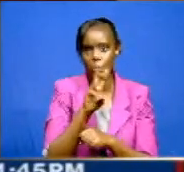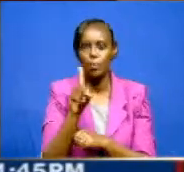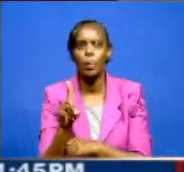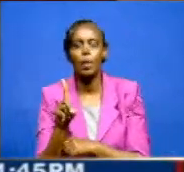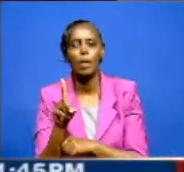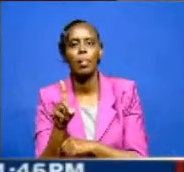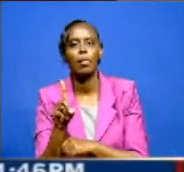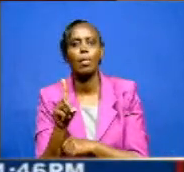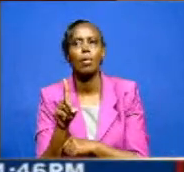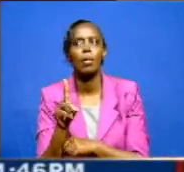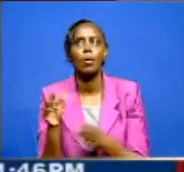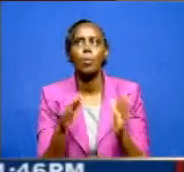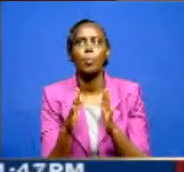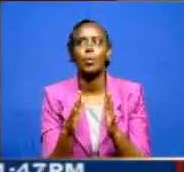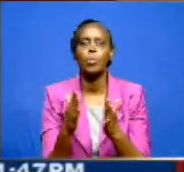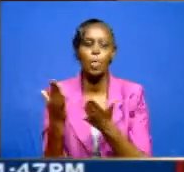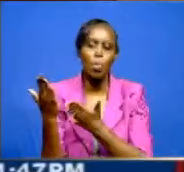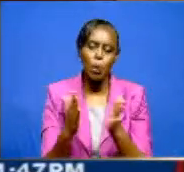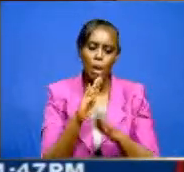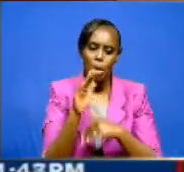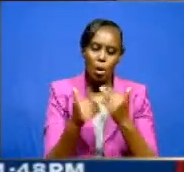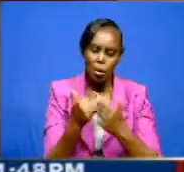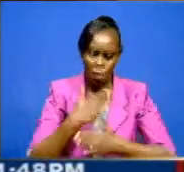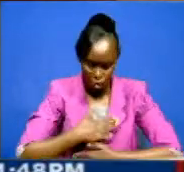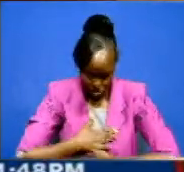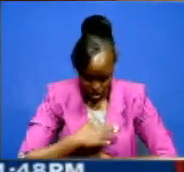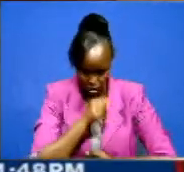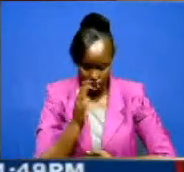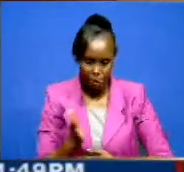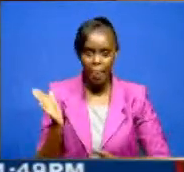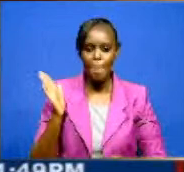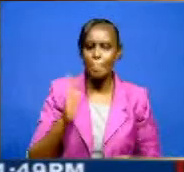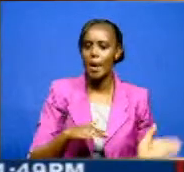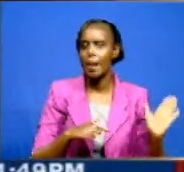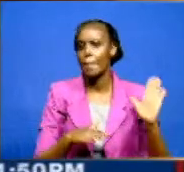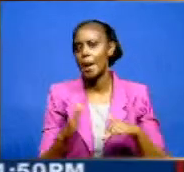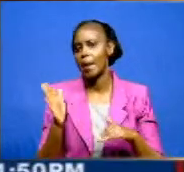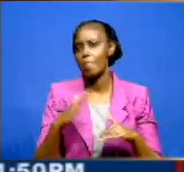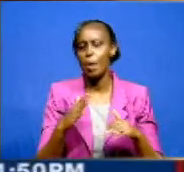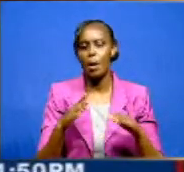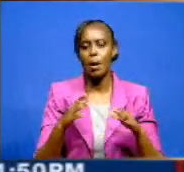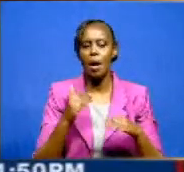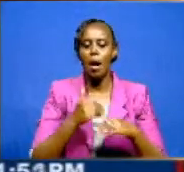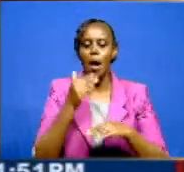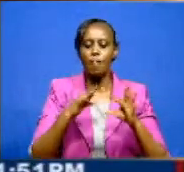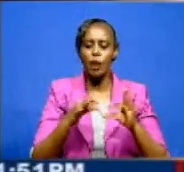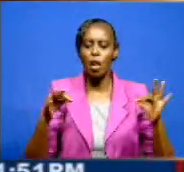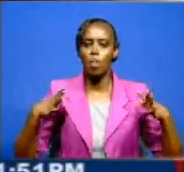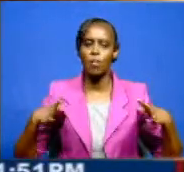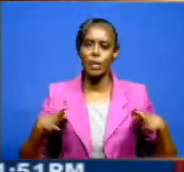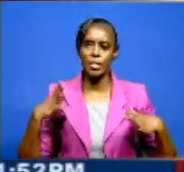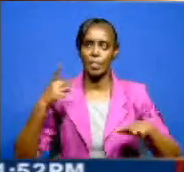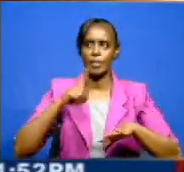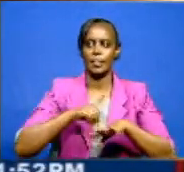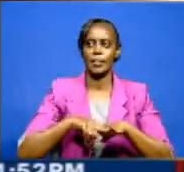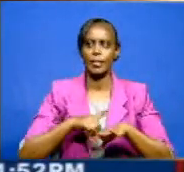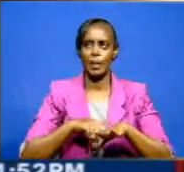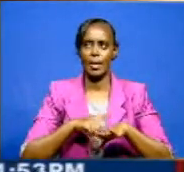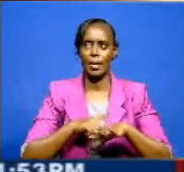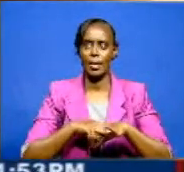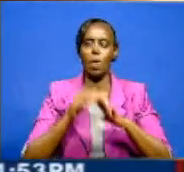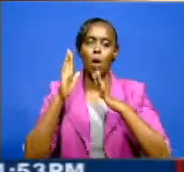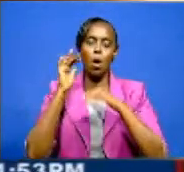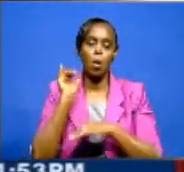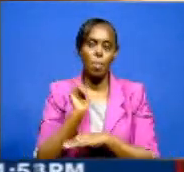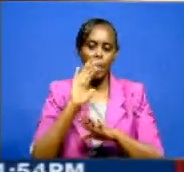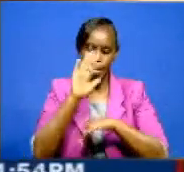Allow me first to take this opportunity to welcome all honorable senators back from the long recess period. It is my hope that